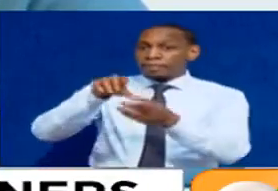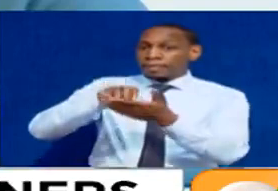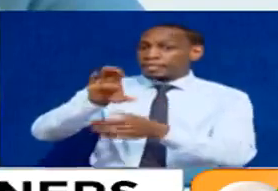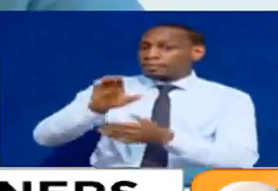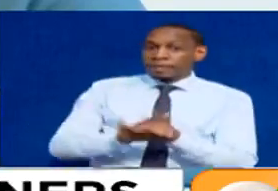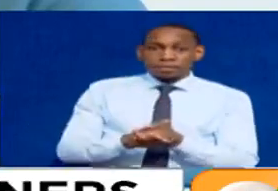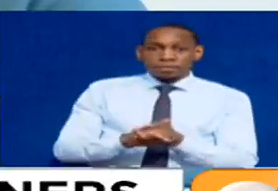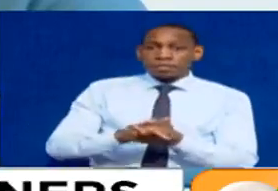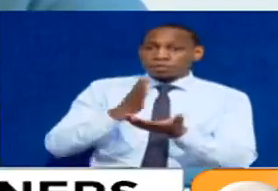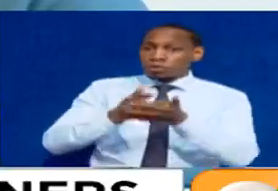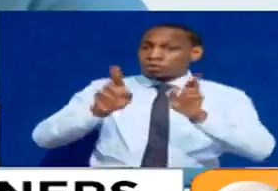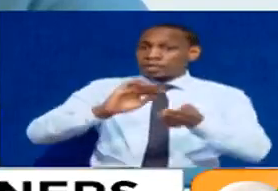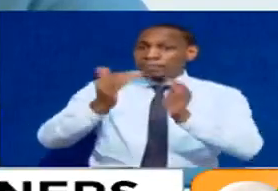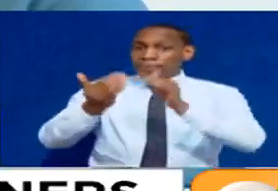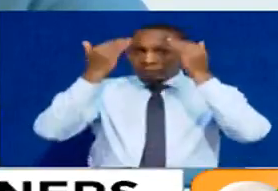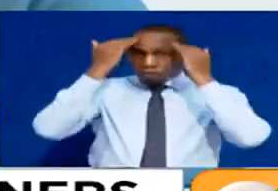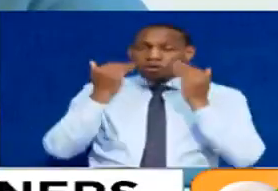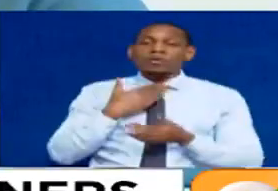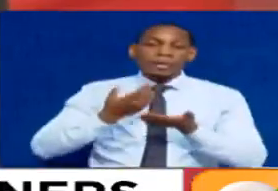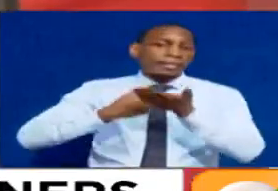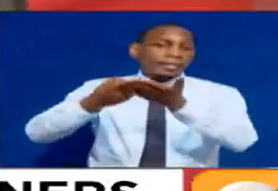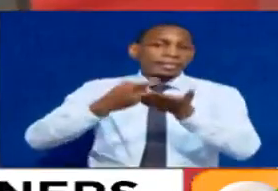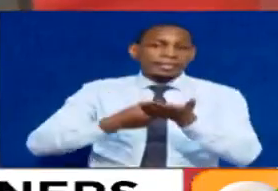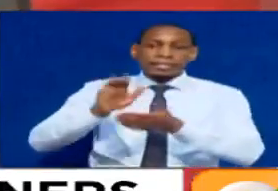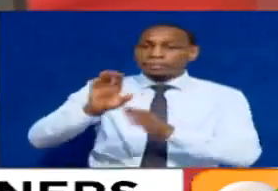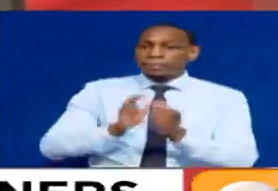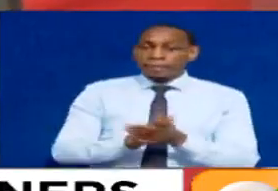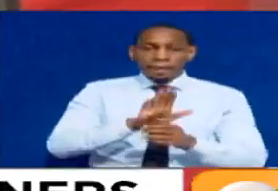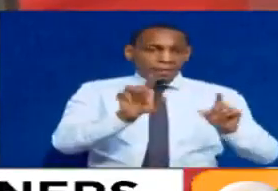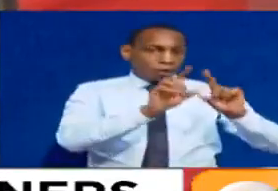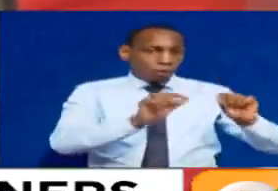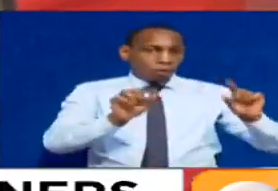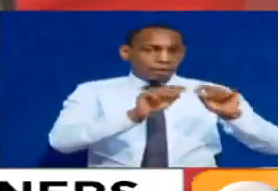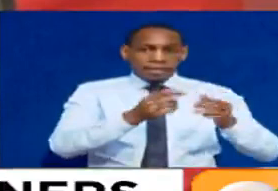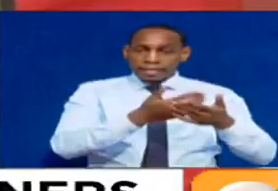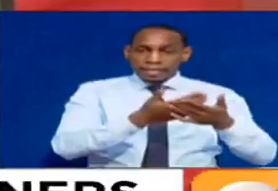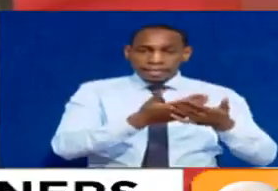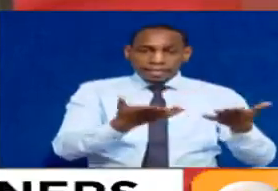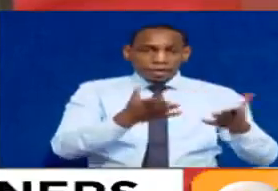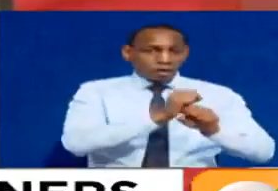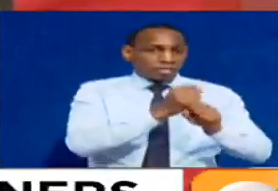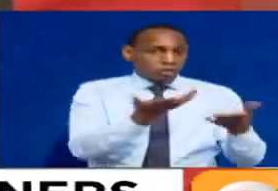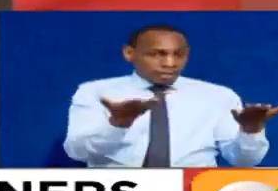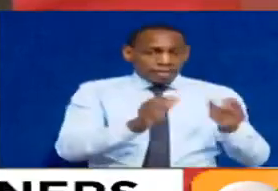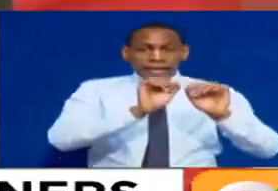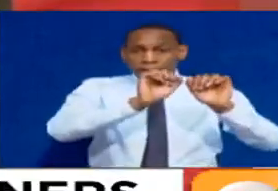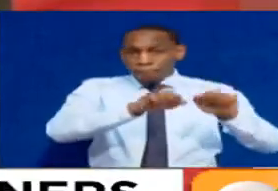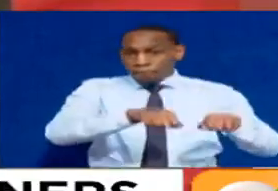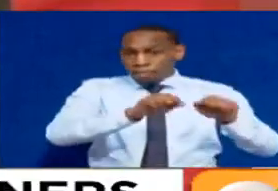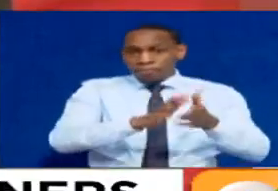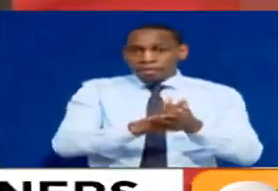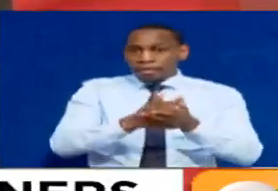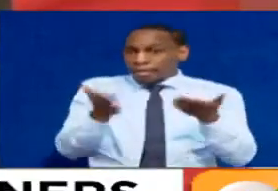cases, they are already in court and I don't want to discuss now, them. Are you saying that any organization can go